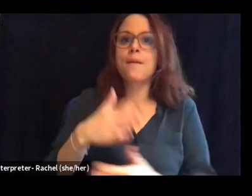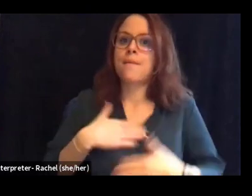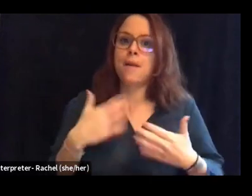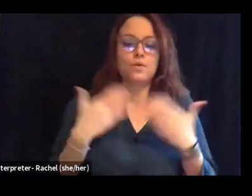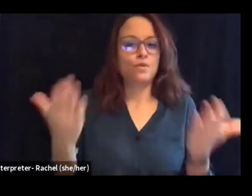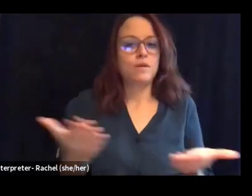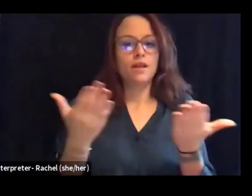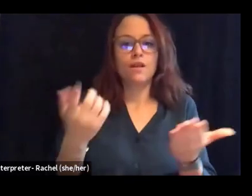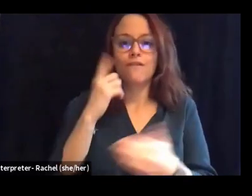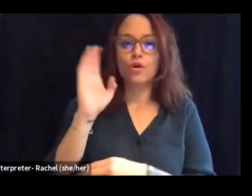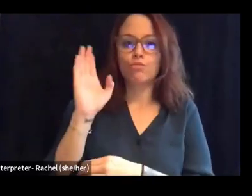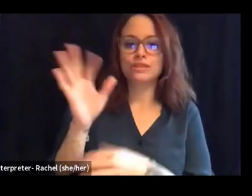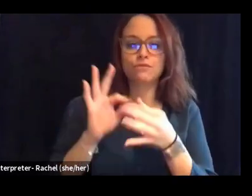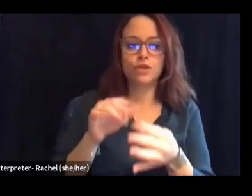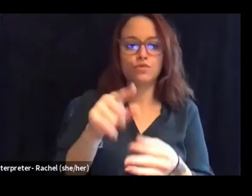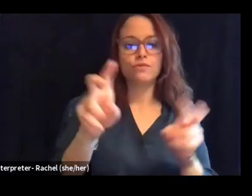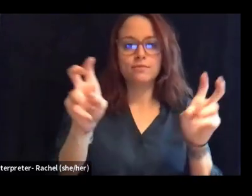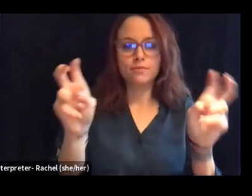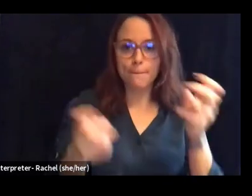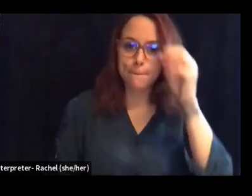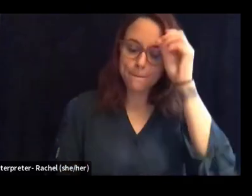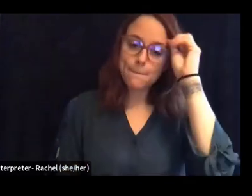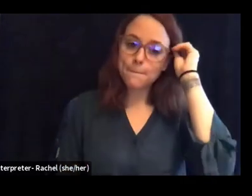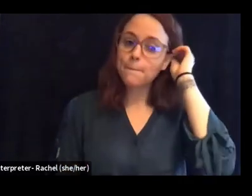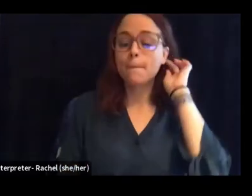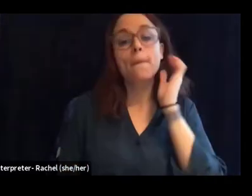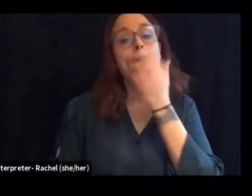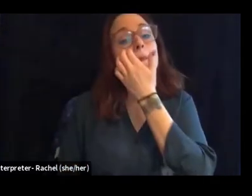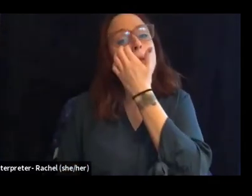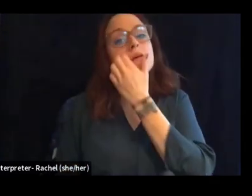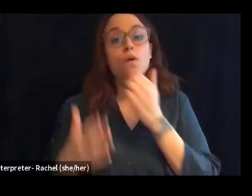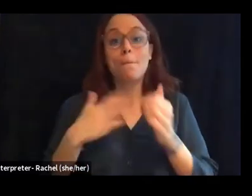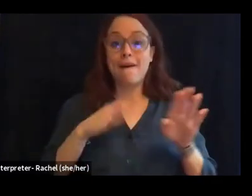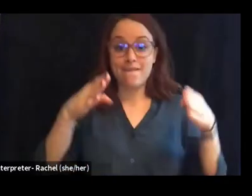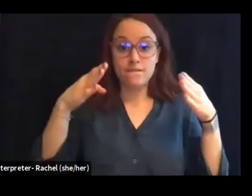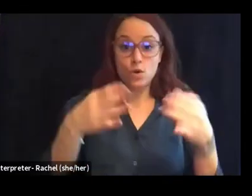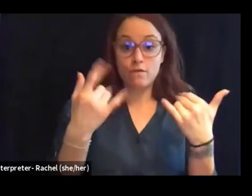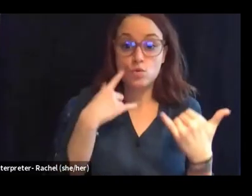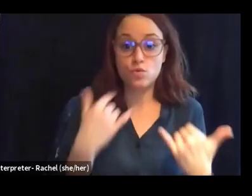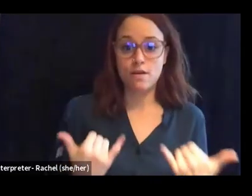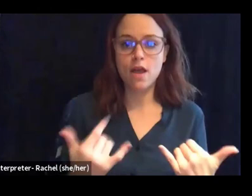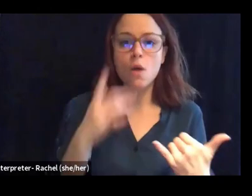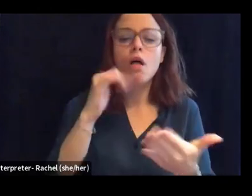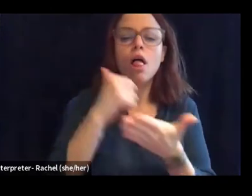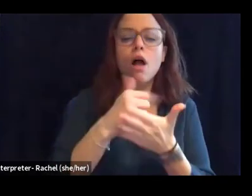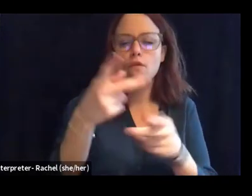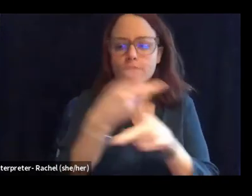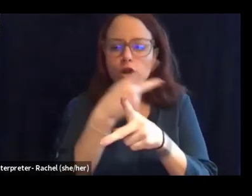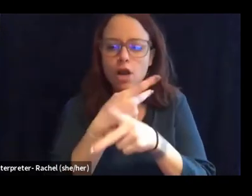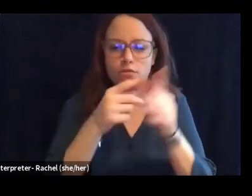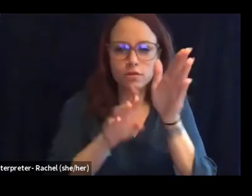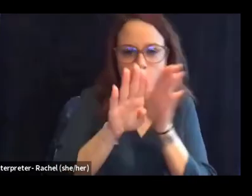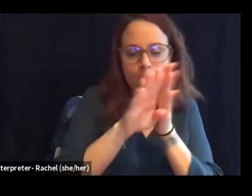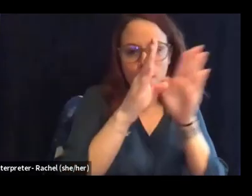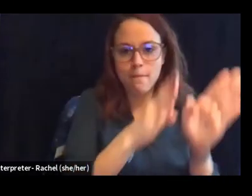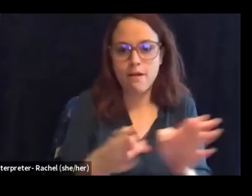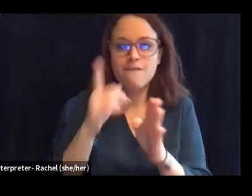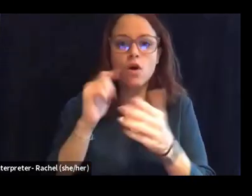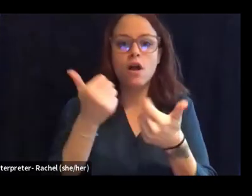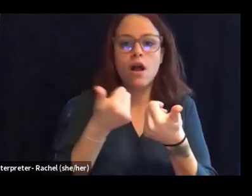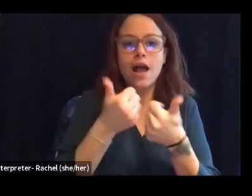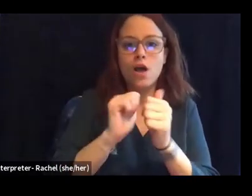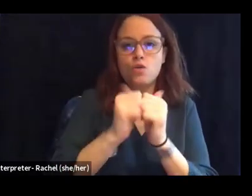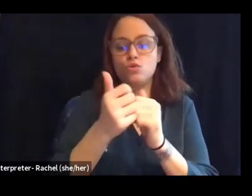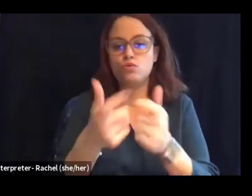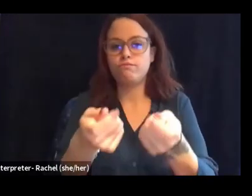businesses. My focus is going to be to help you develop a plan to acquire customers. And in order to do that, we're going to